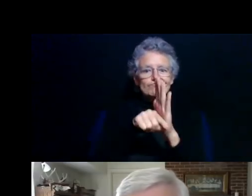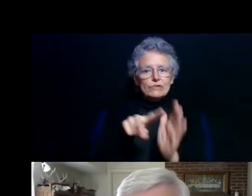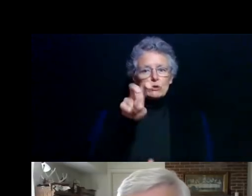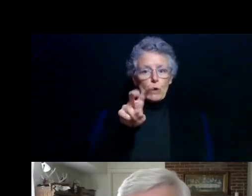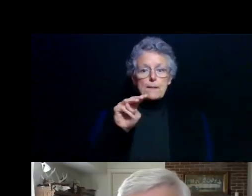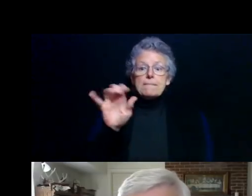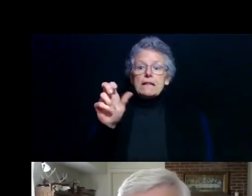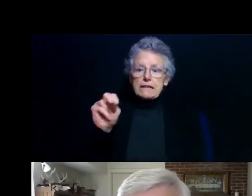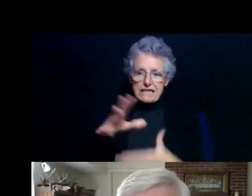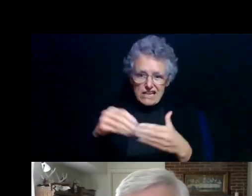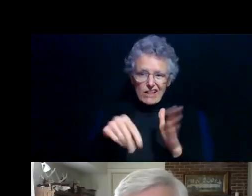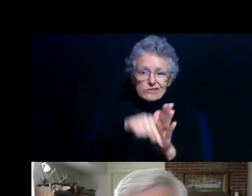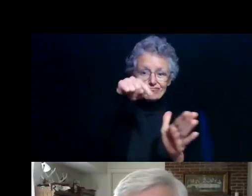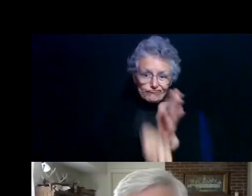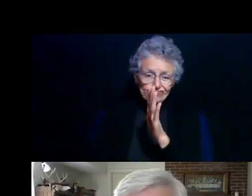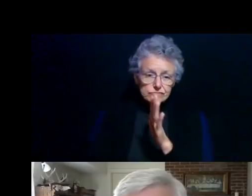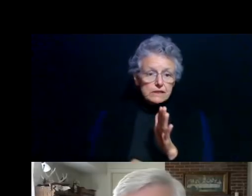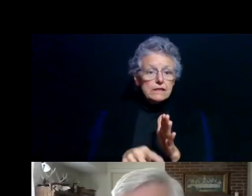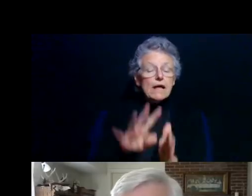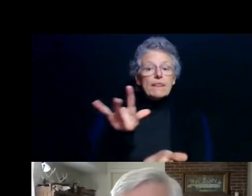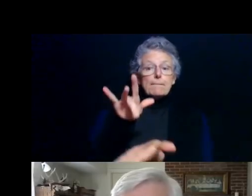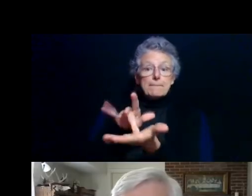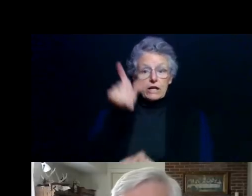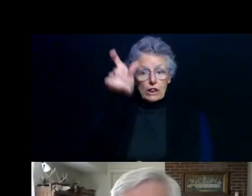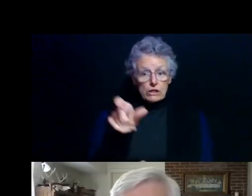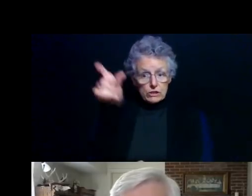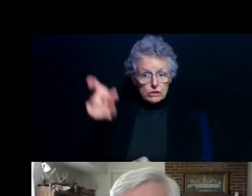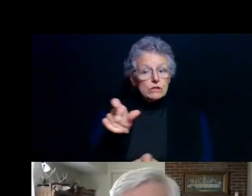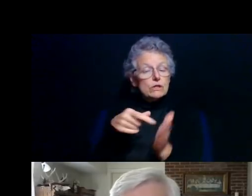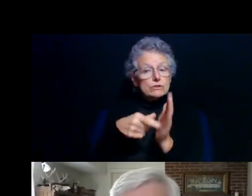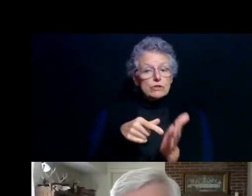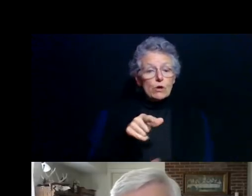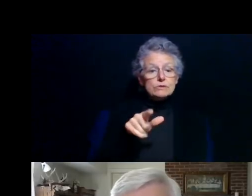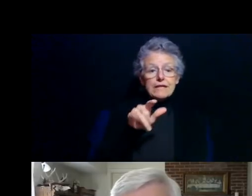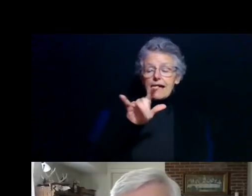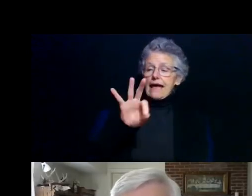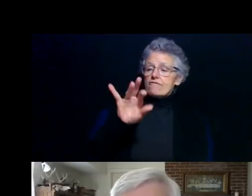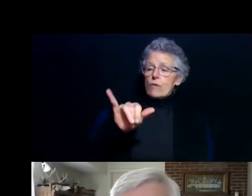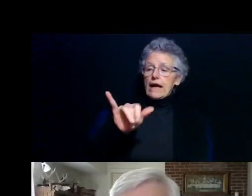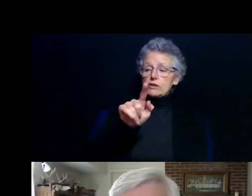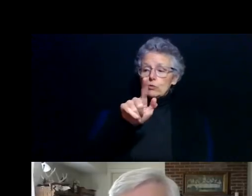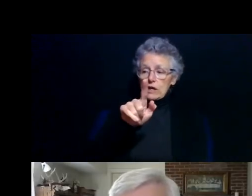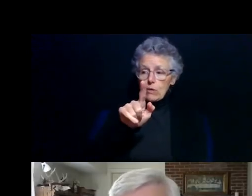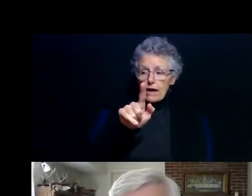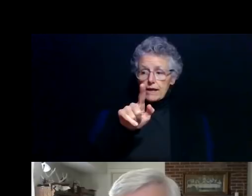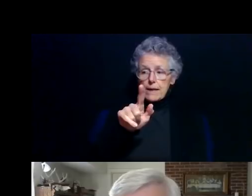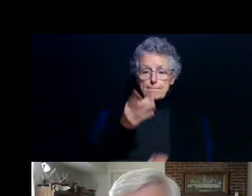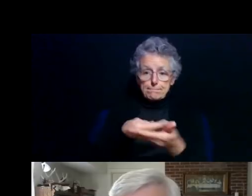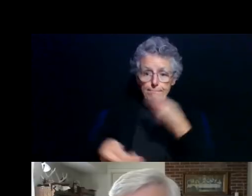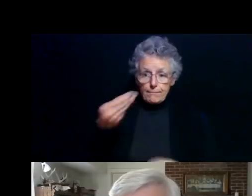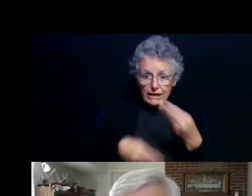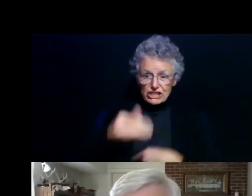million. The middle set of bars shows the FY21 full year budget in yellow and current forecast in